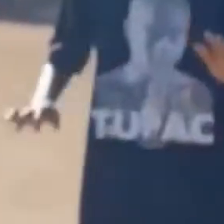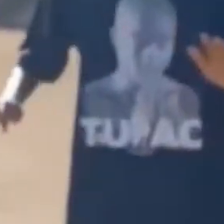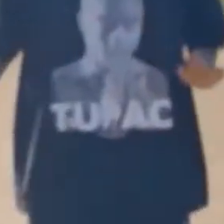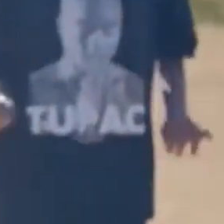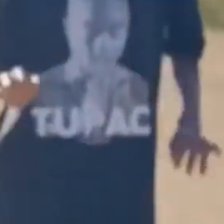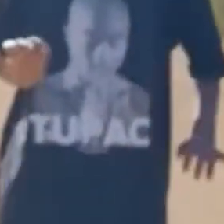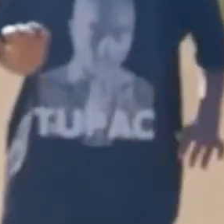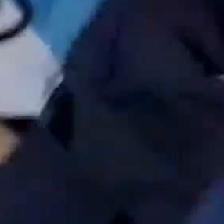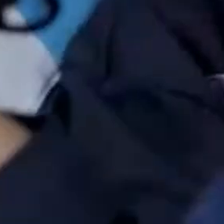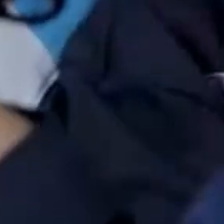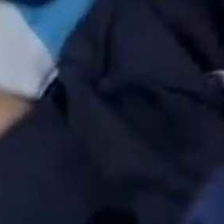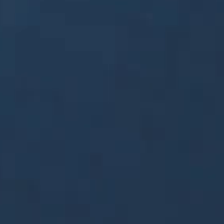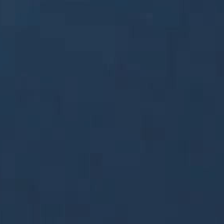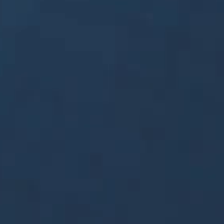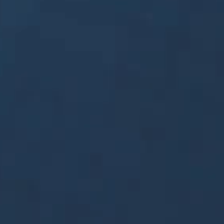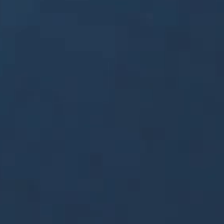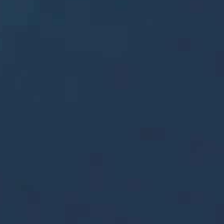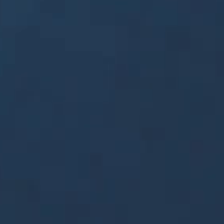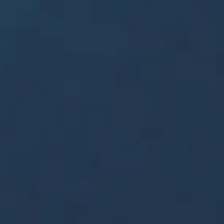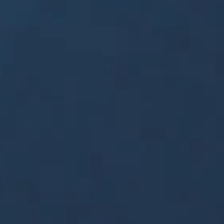democracy. We as